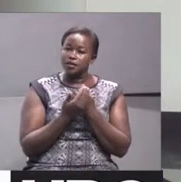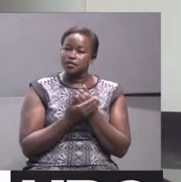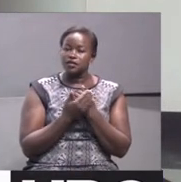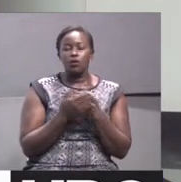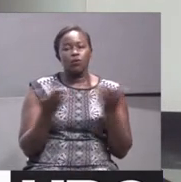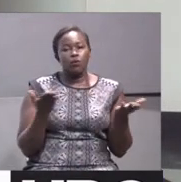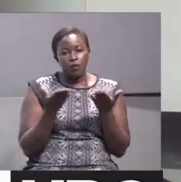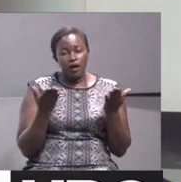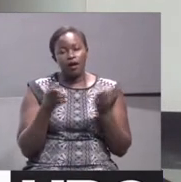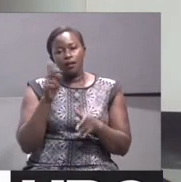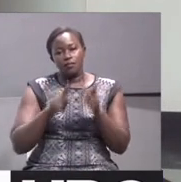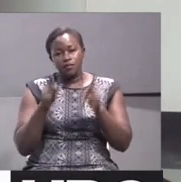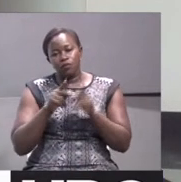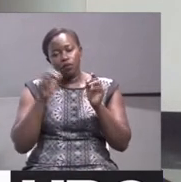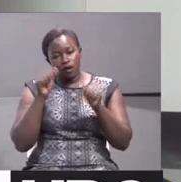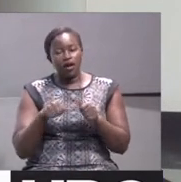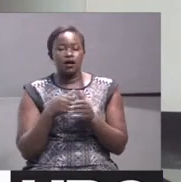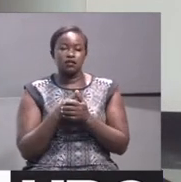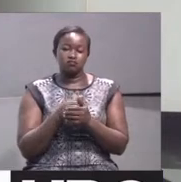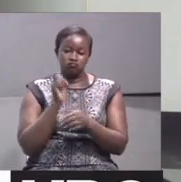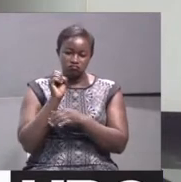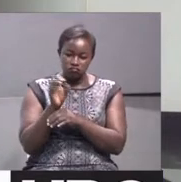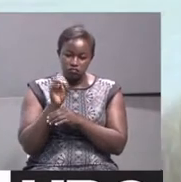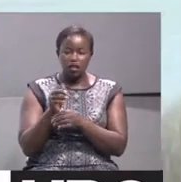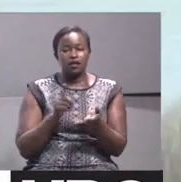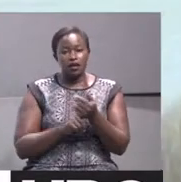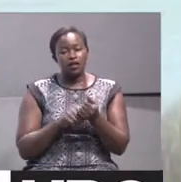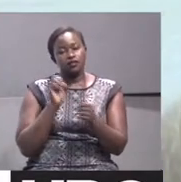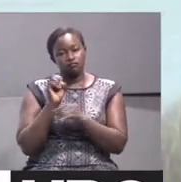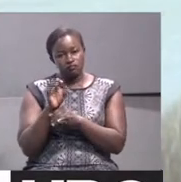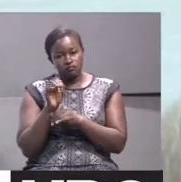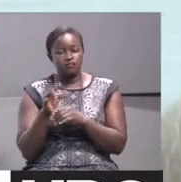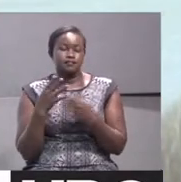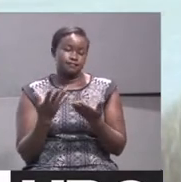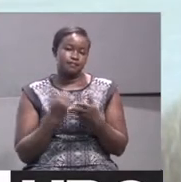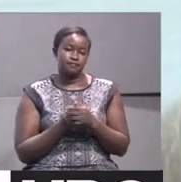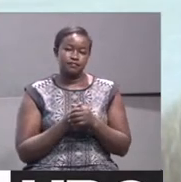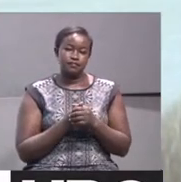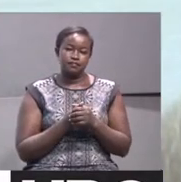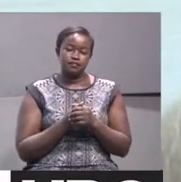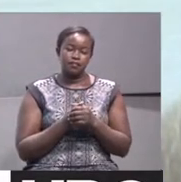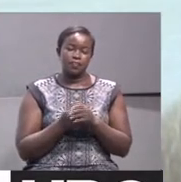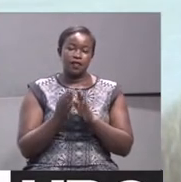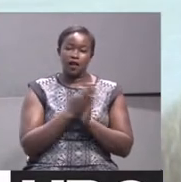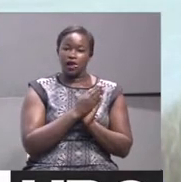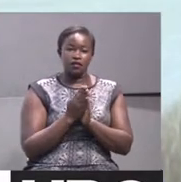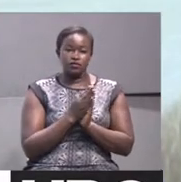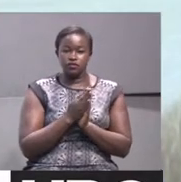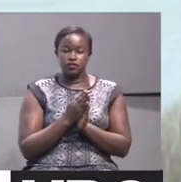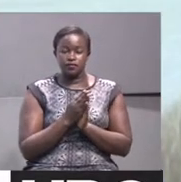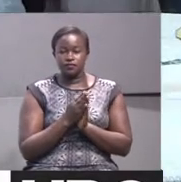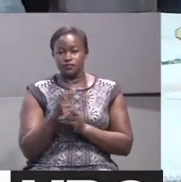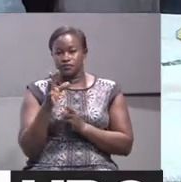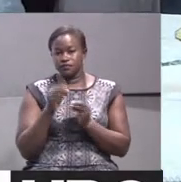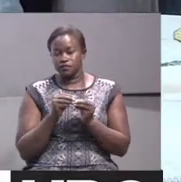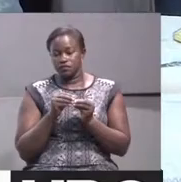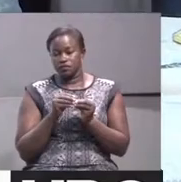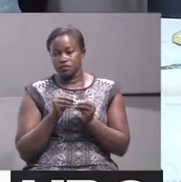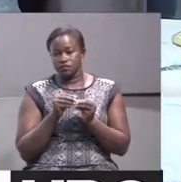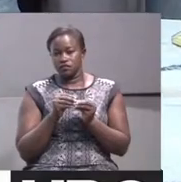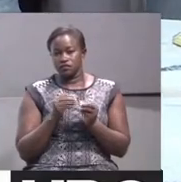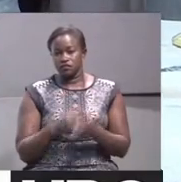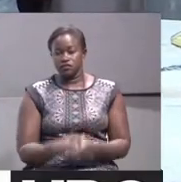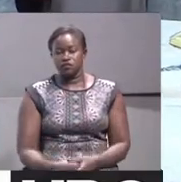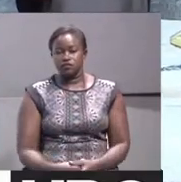people can be spoken to. Jane Nyiramchia and Dan Lugemwa